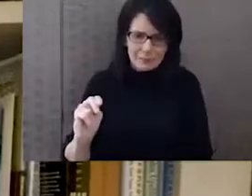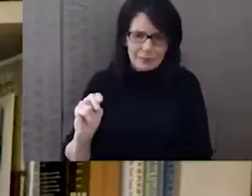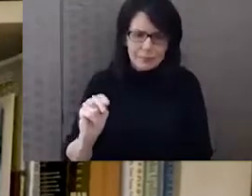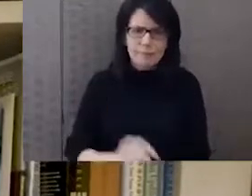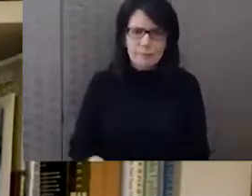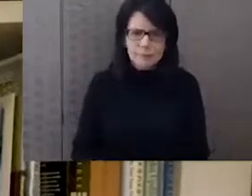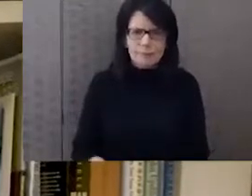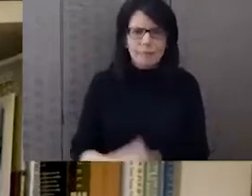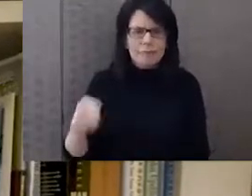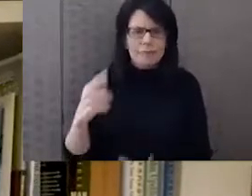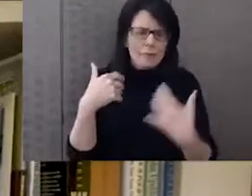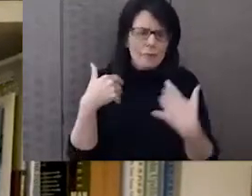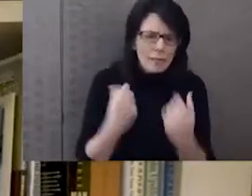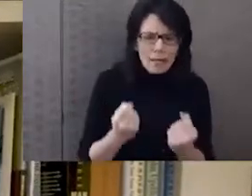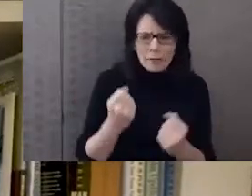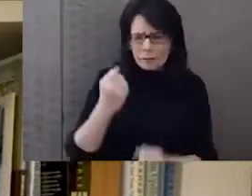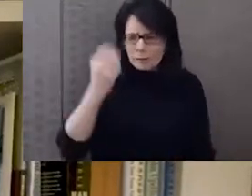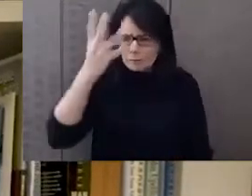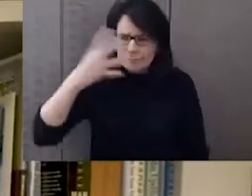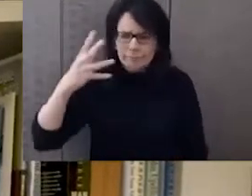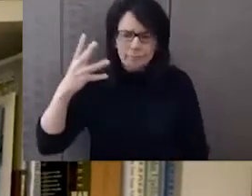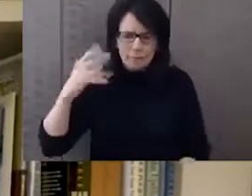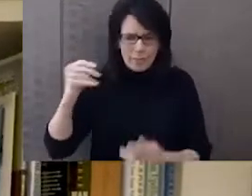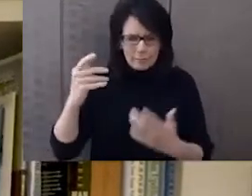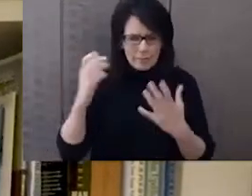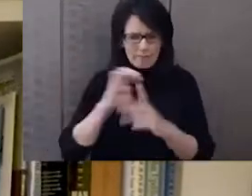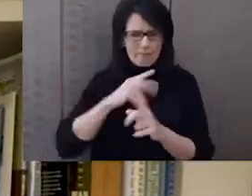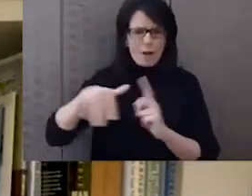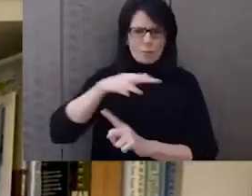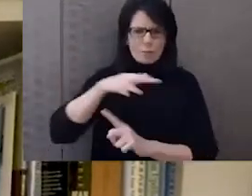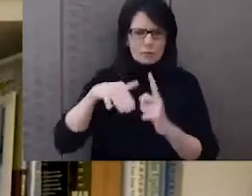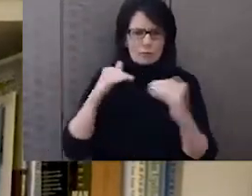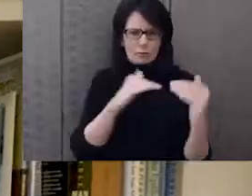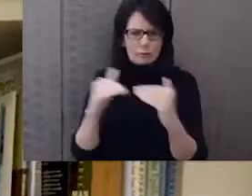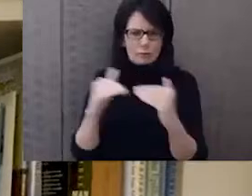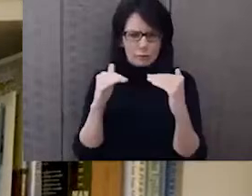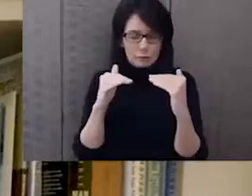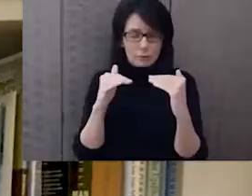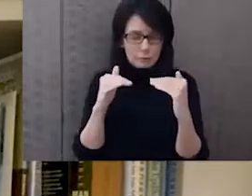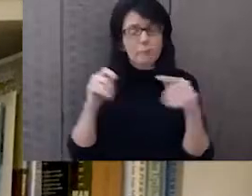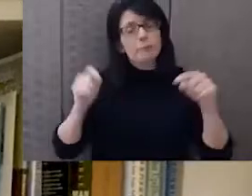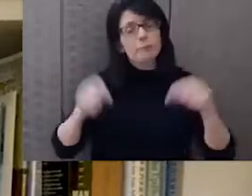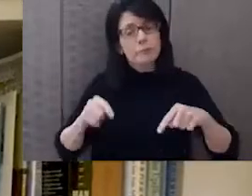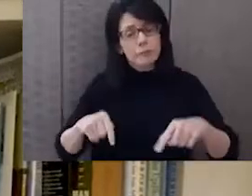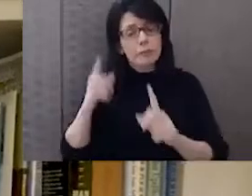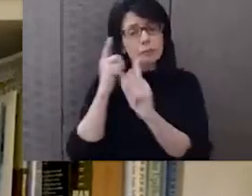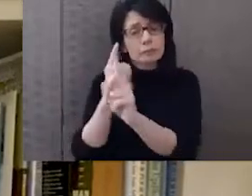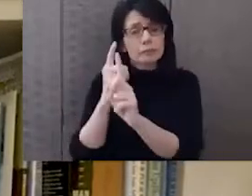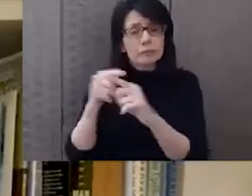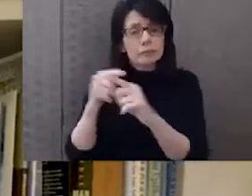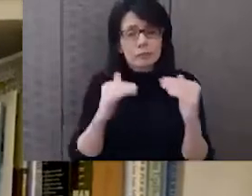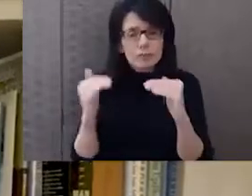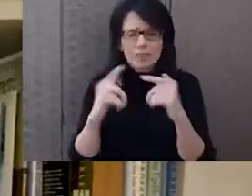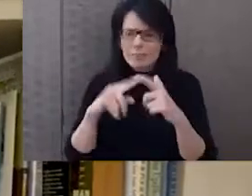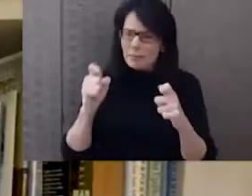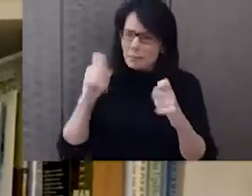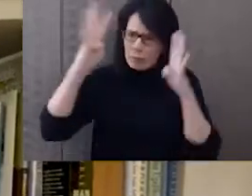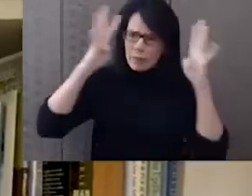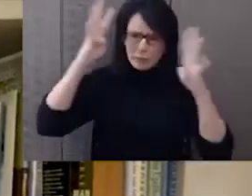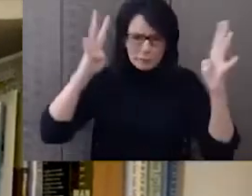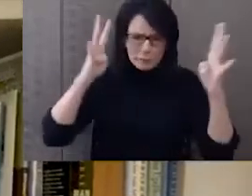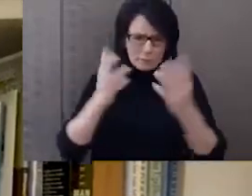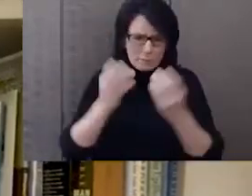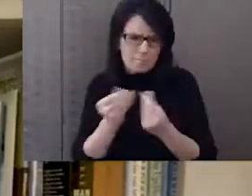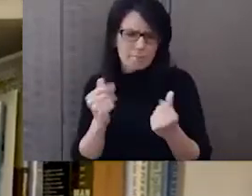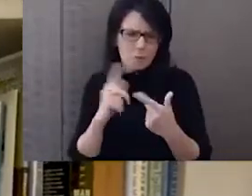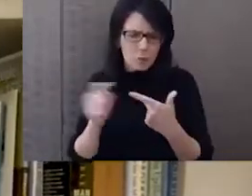immigrant, disability, and environmental justice. Now these struggles for justice require creative solutions. So we litigate and